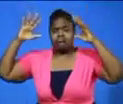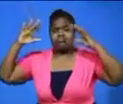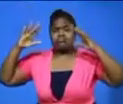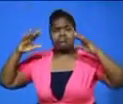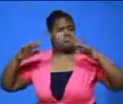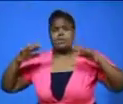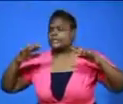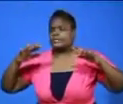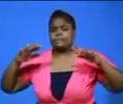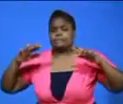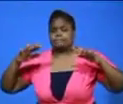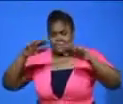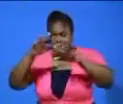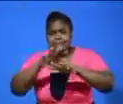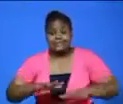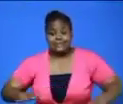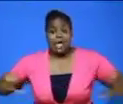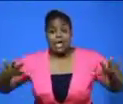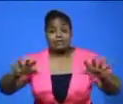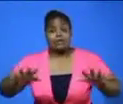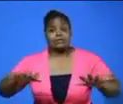The environment suffer.